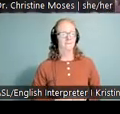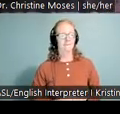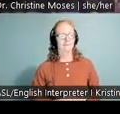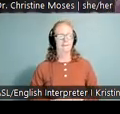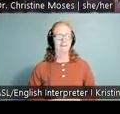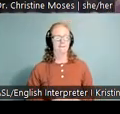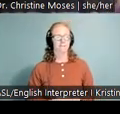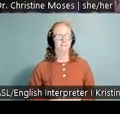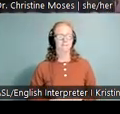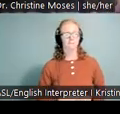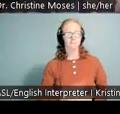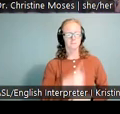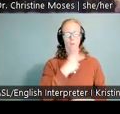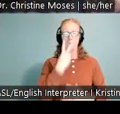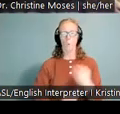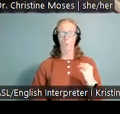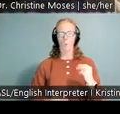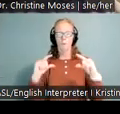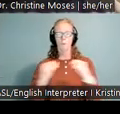Taking both of these together,